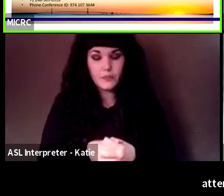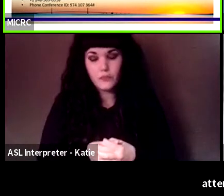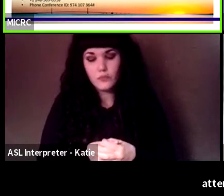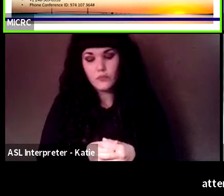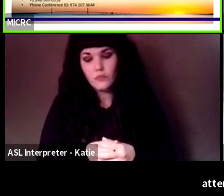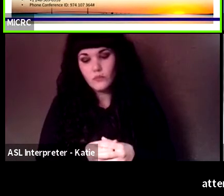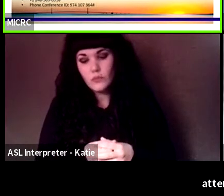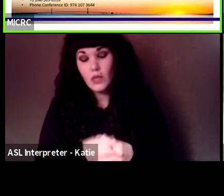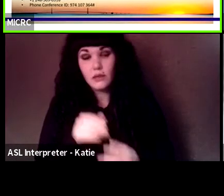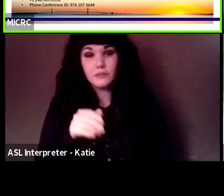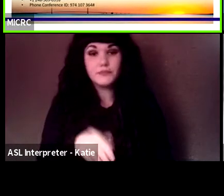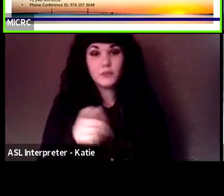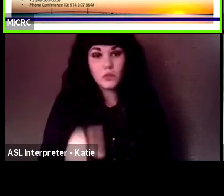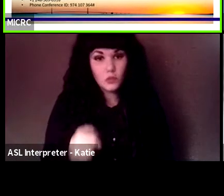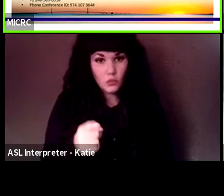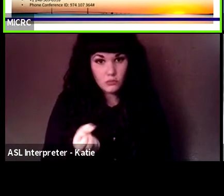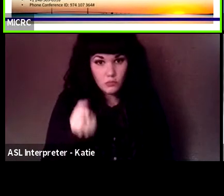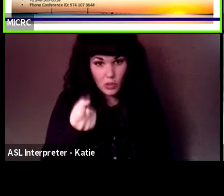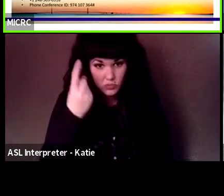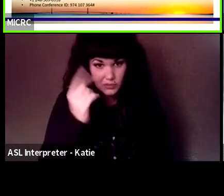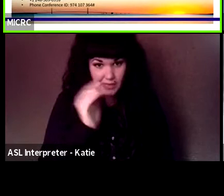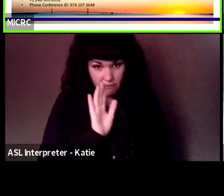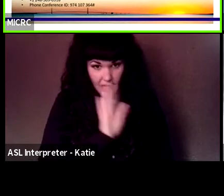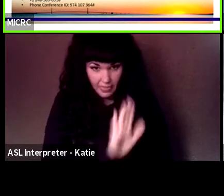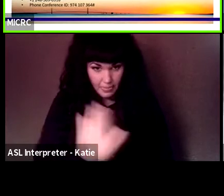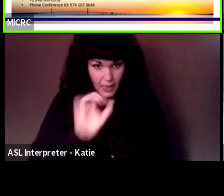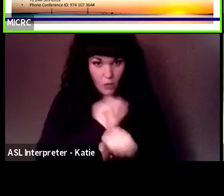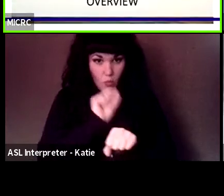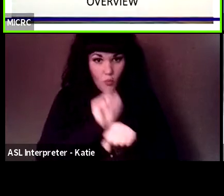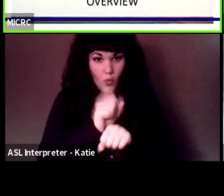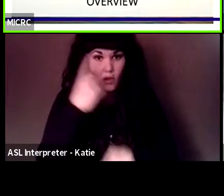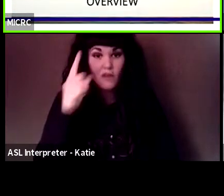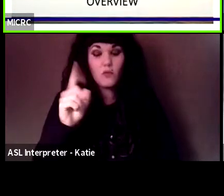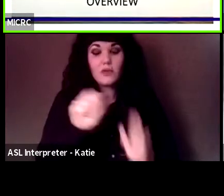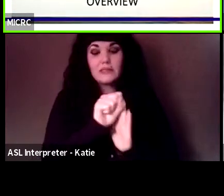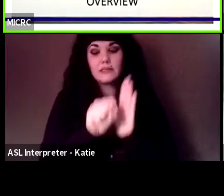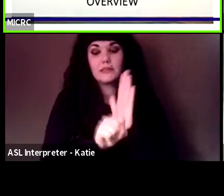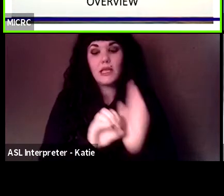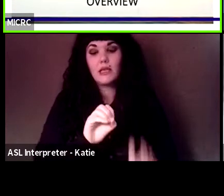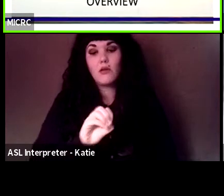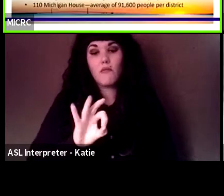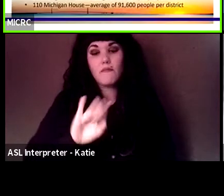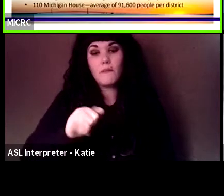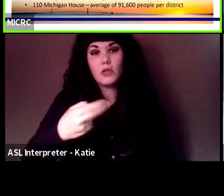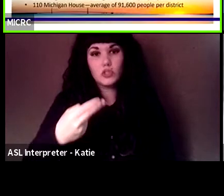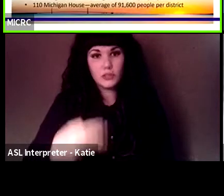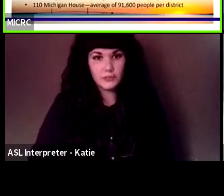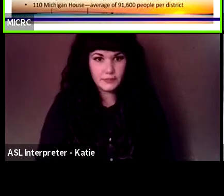their work for the state of Michigan.